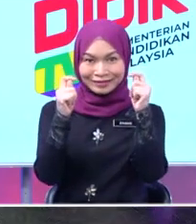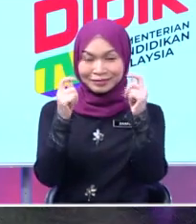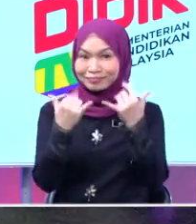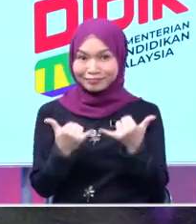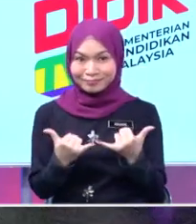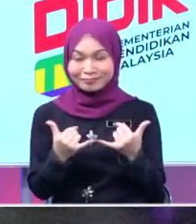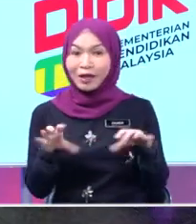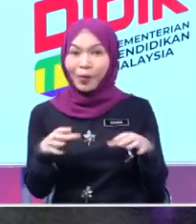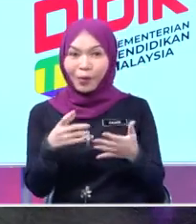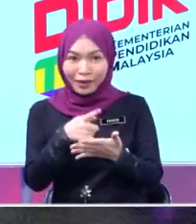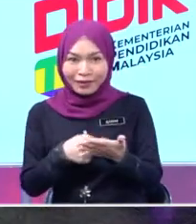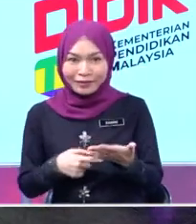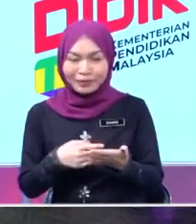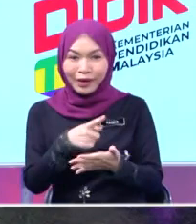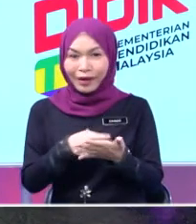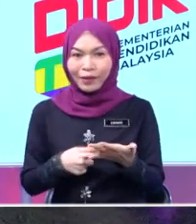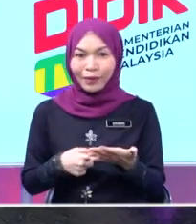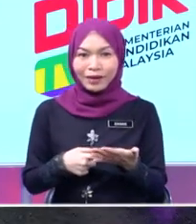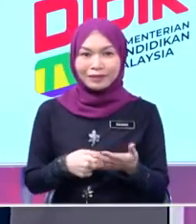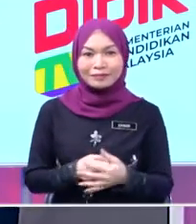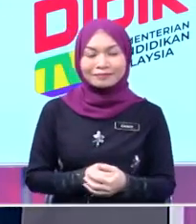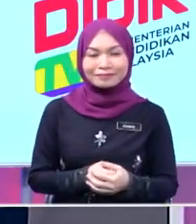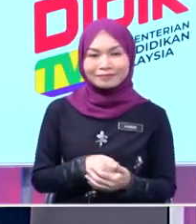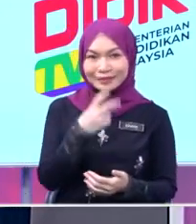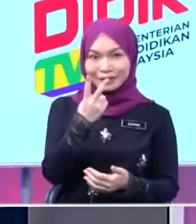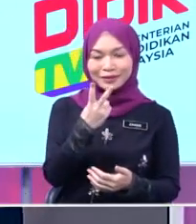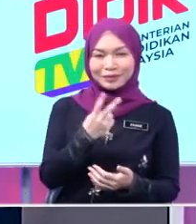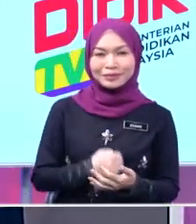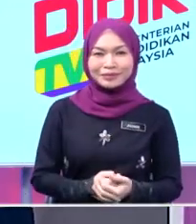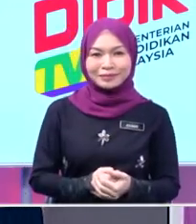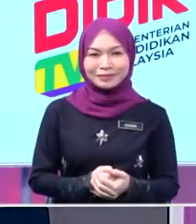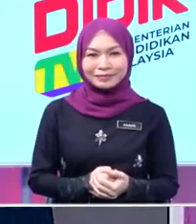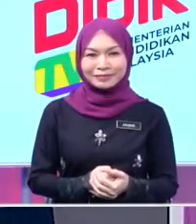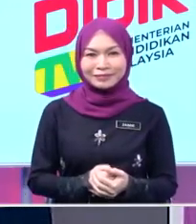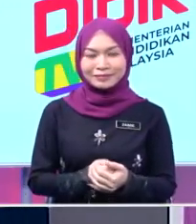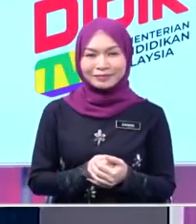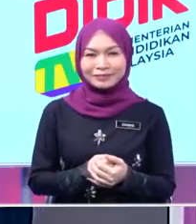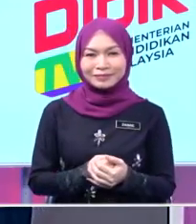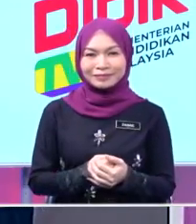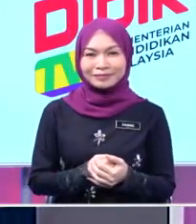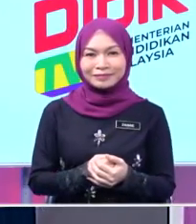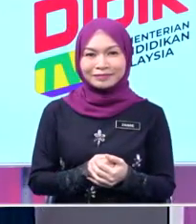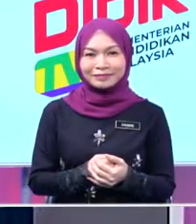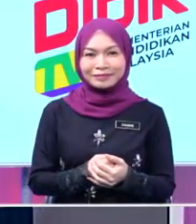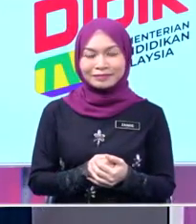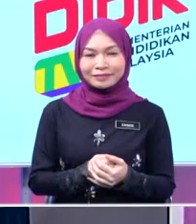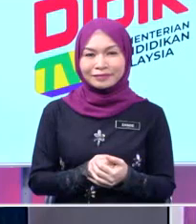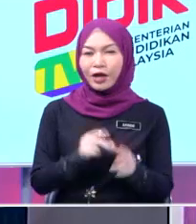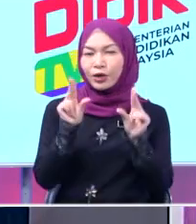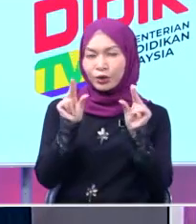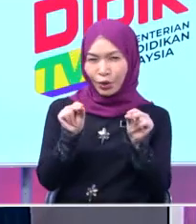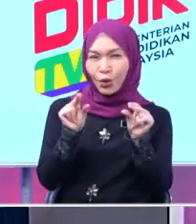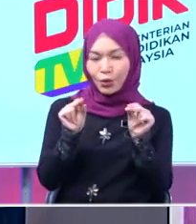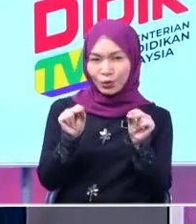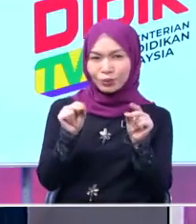Okay, let's get into it, all right? Say no to pollution. All right, guys, can you